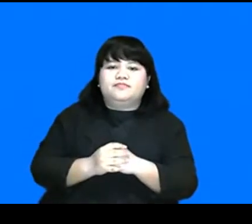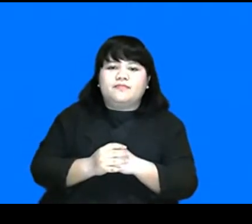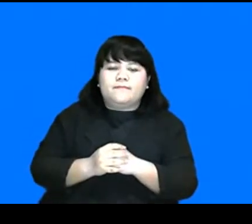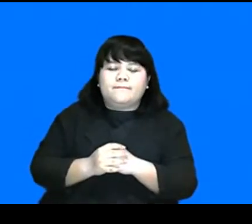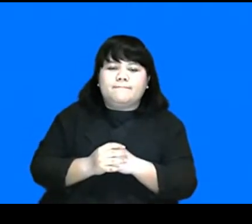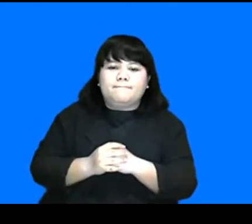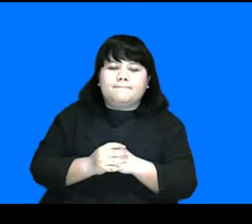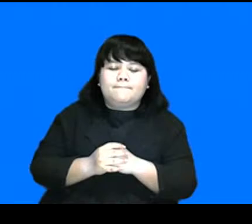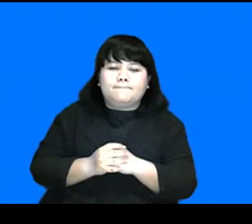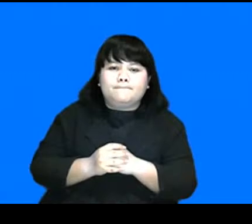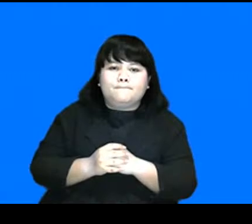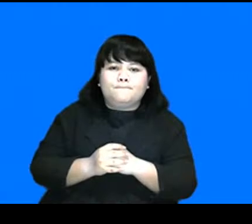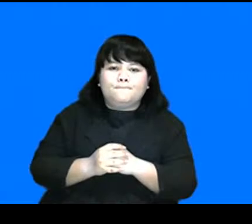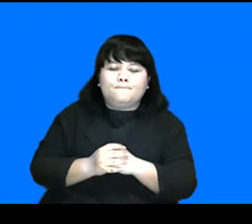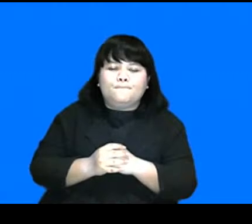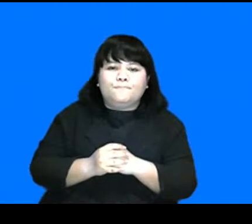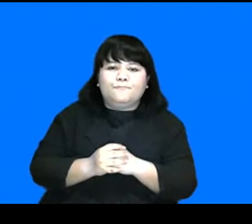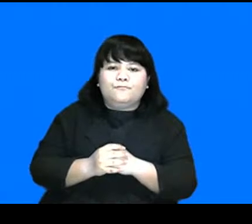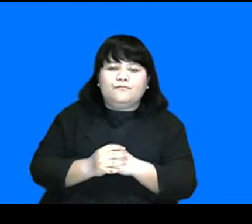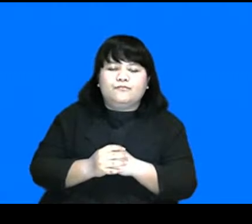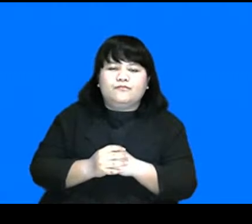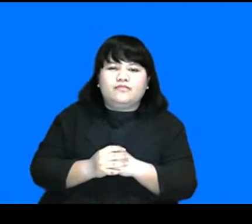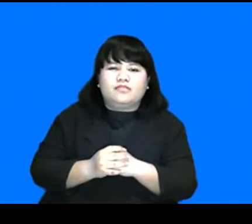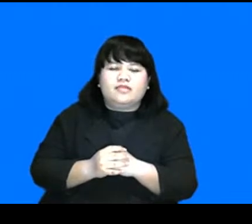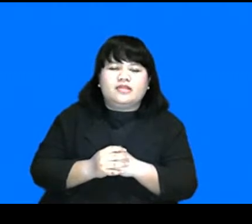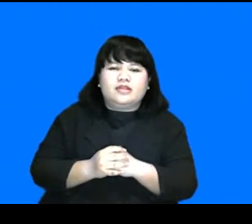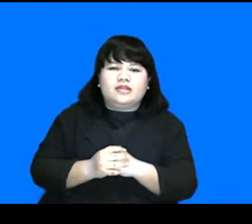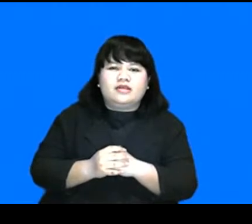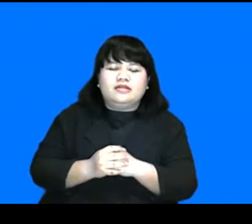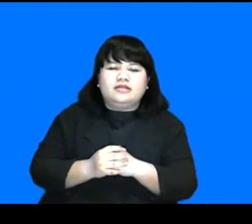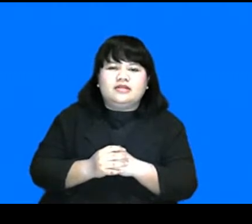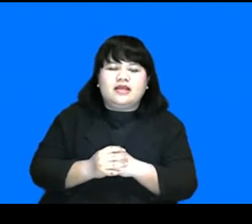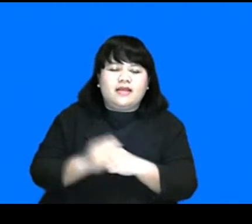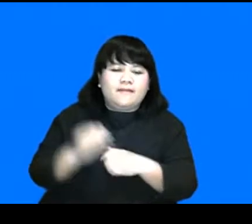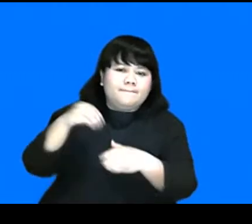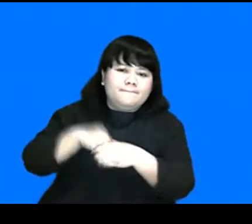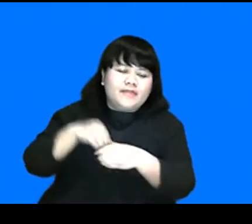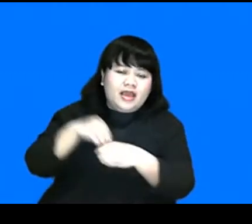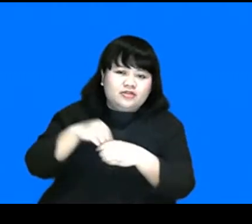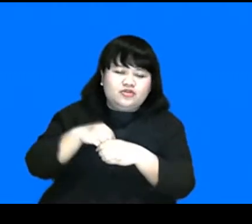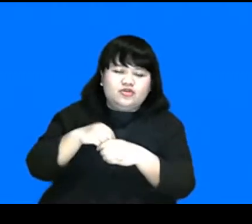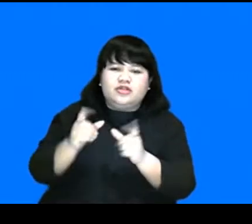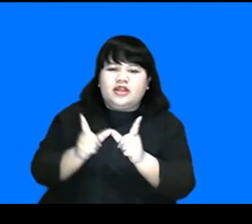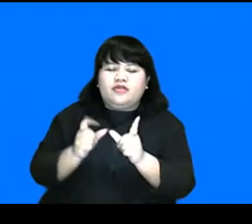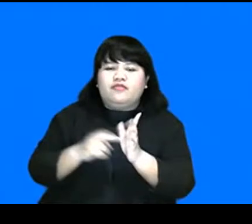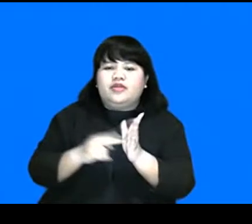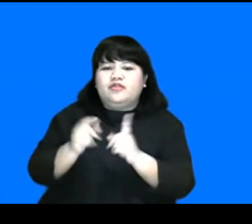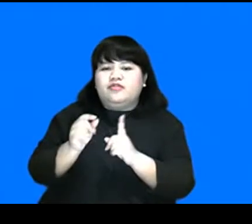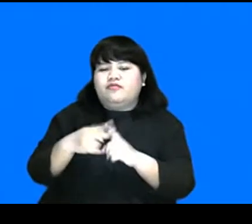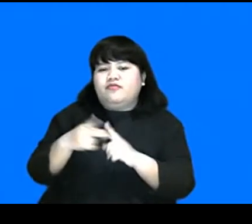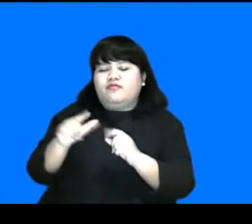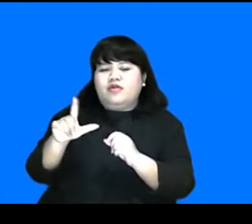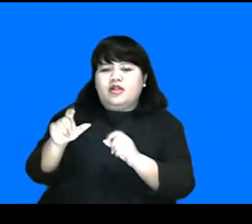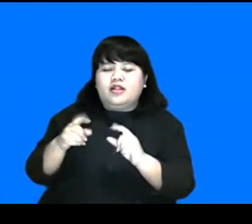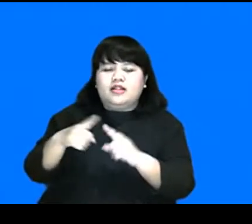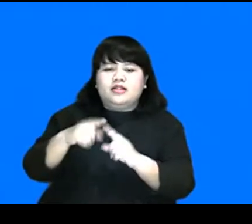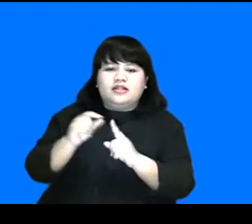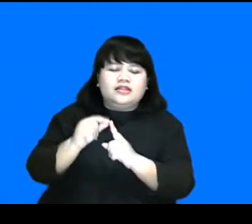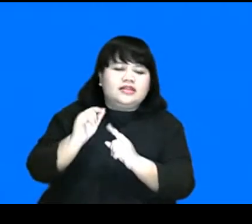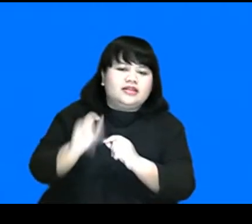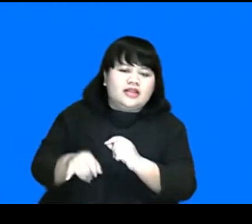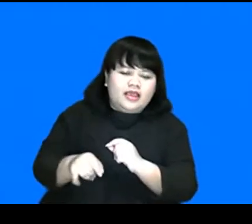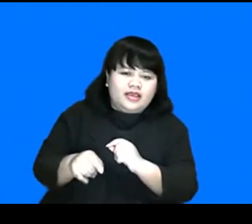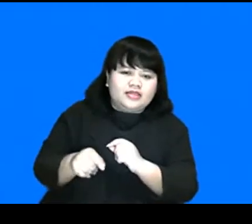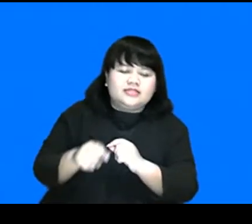which is in the rank of windfall tax. So you do it for a specific purpose. In a federal country like India, you don't have to share it